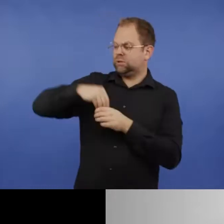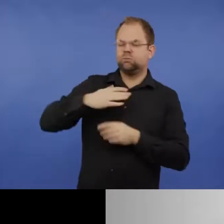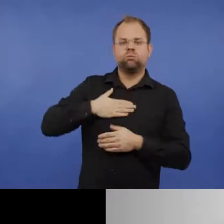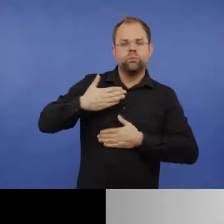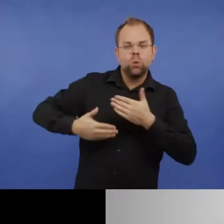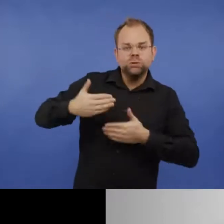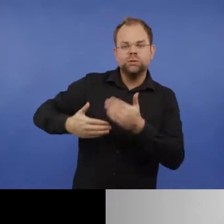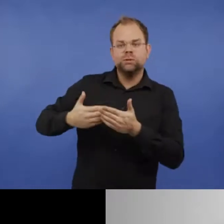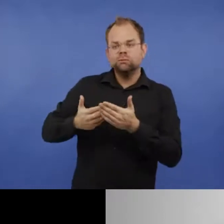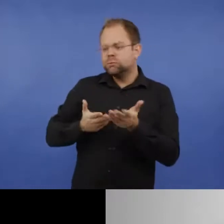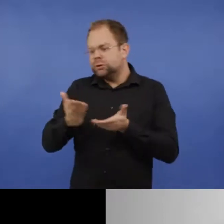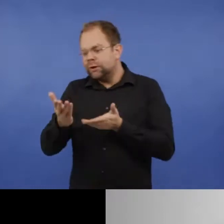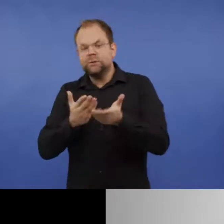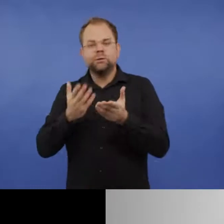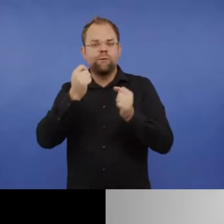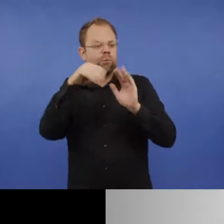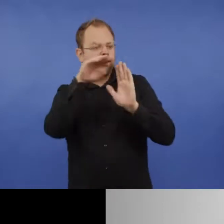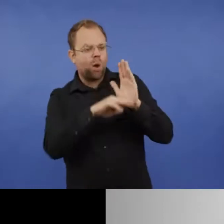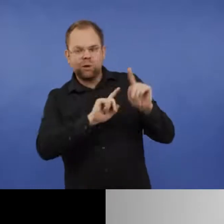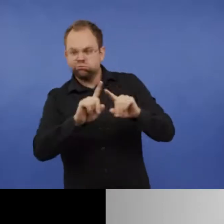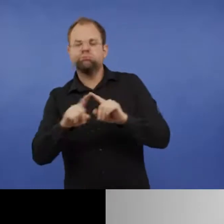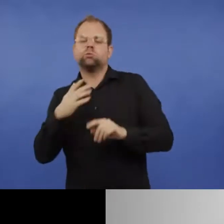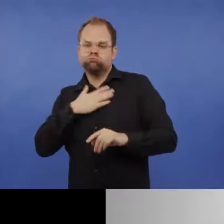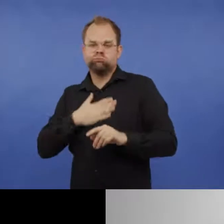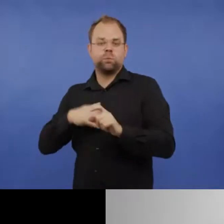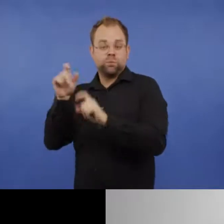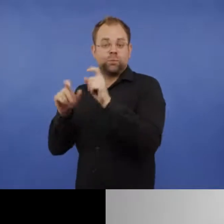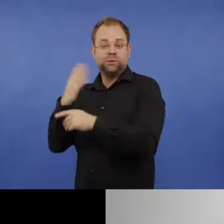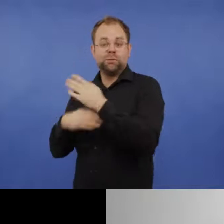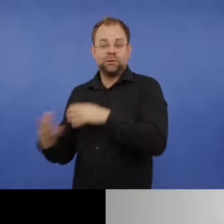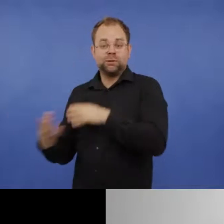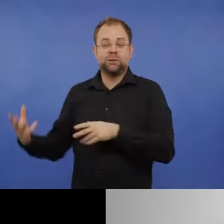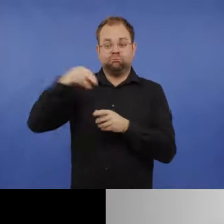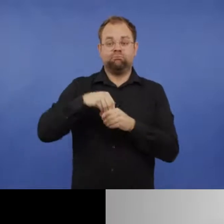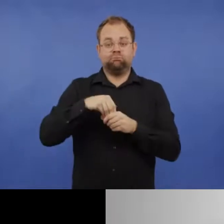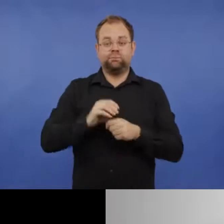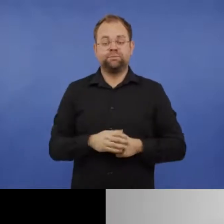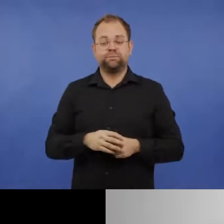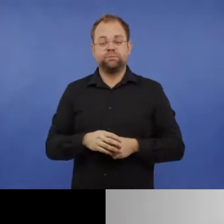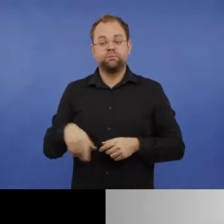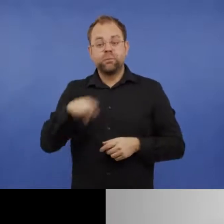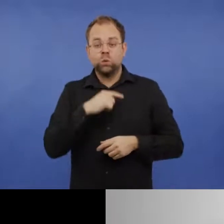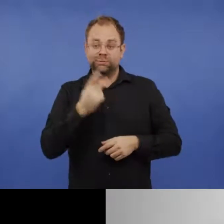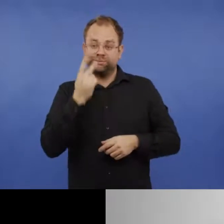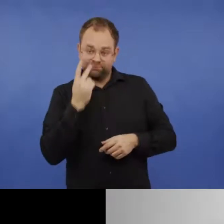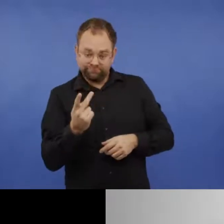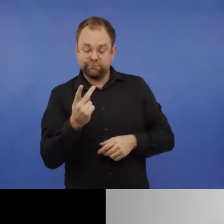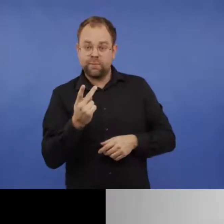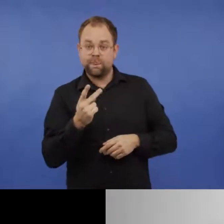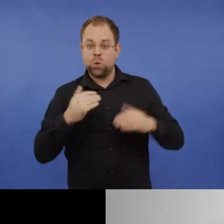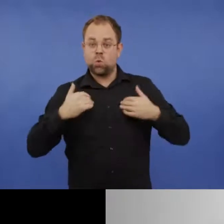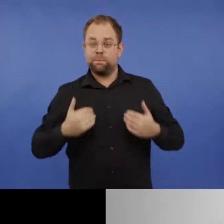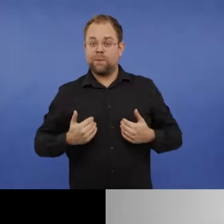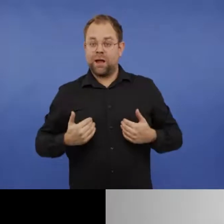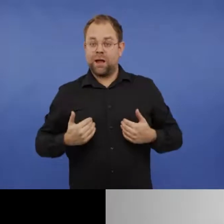Now, what I would like also to point out here is that our own Vision 2030